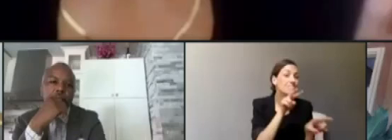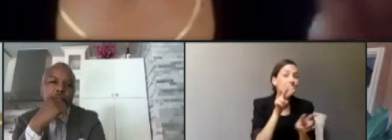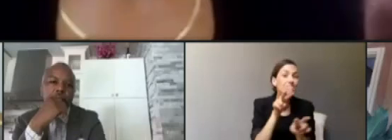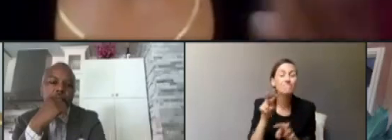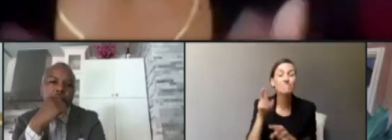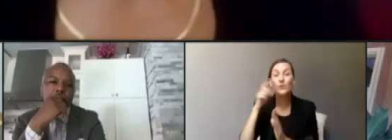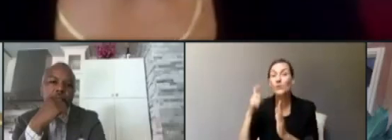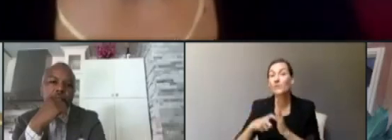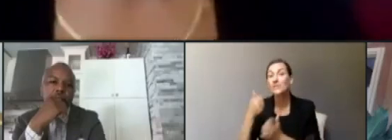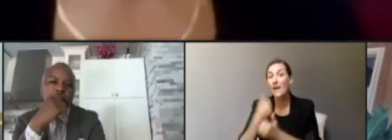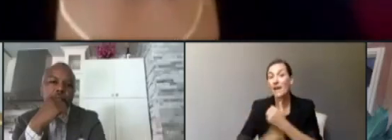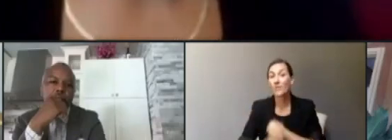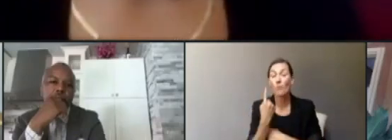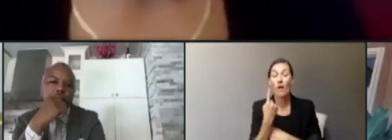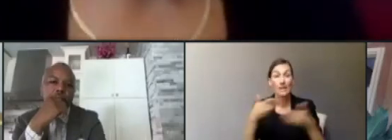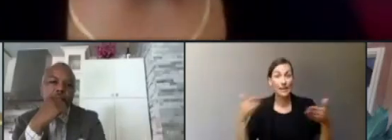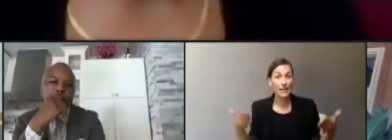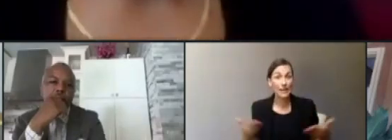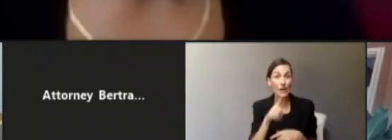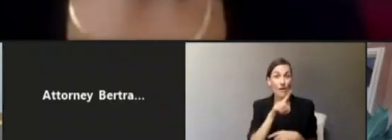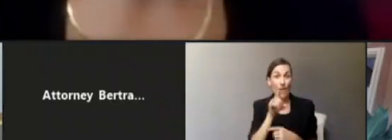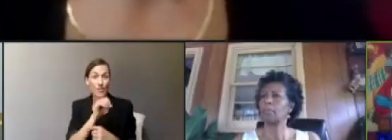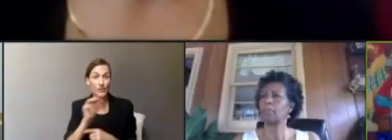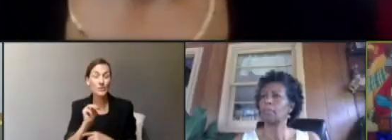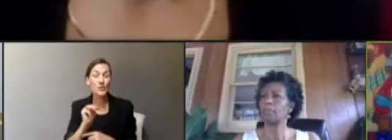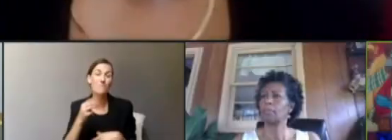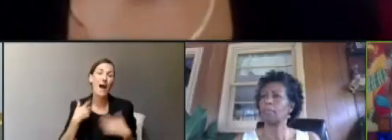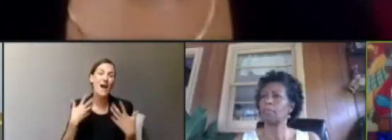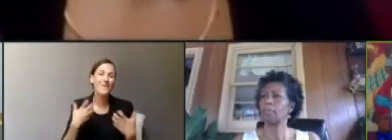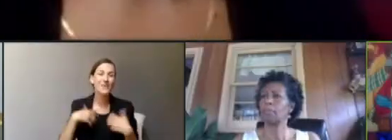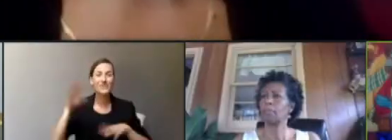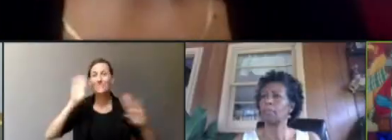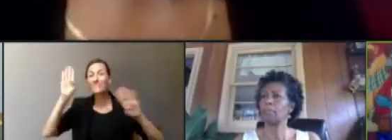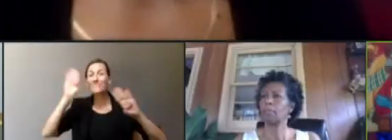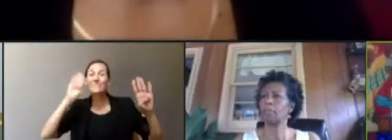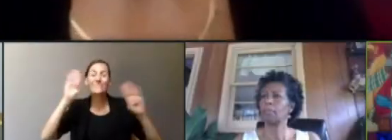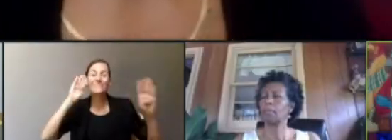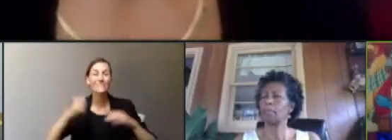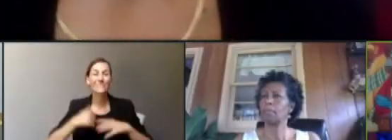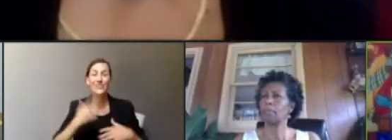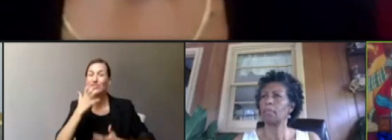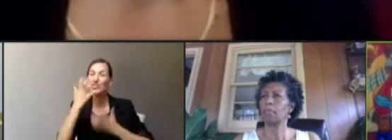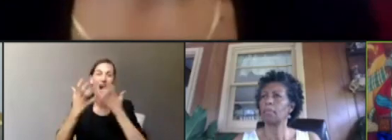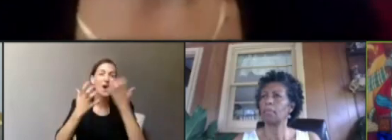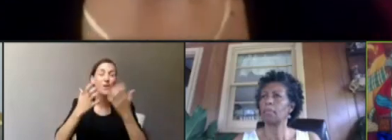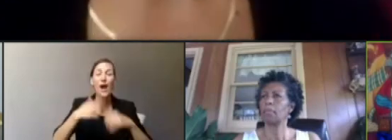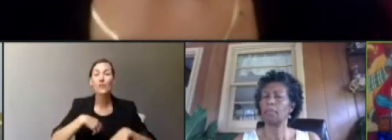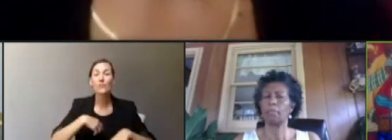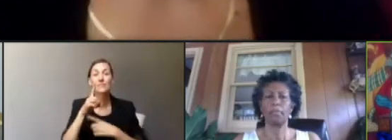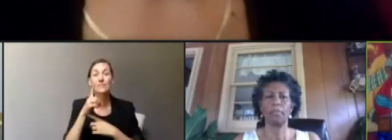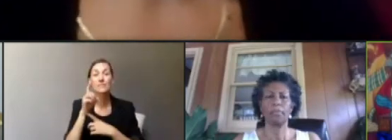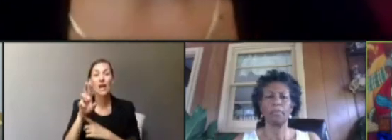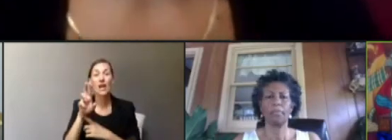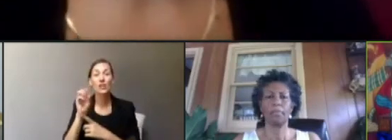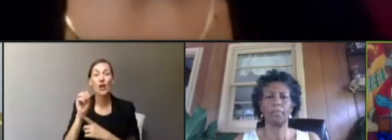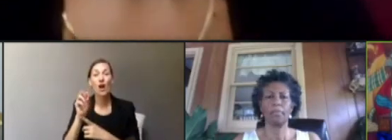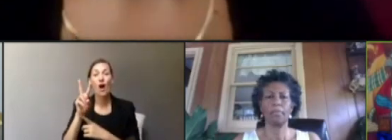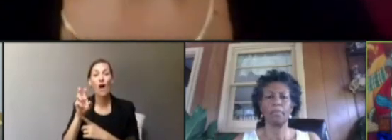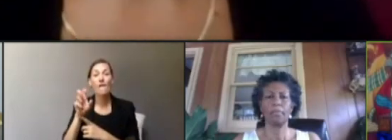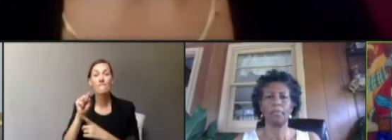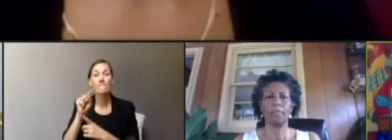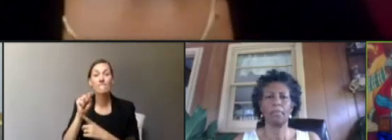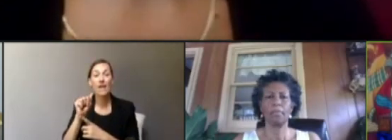that's on this Zoom call. And I kind of want to do a wave and a shout out to Dr. Ovetta Fuller, who has